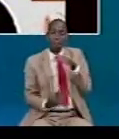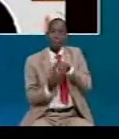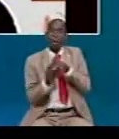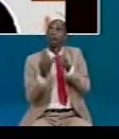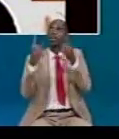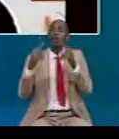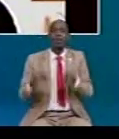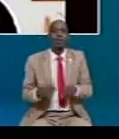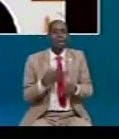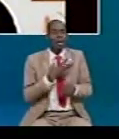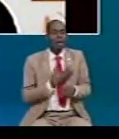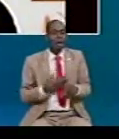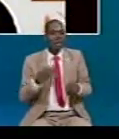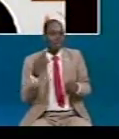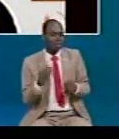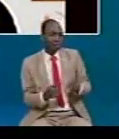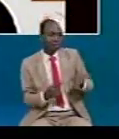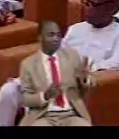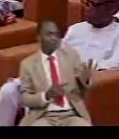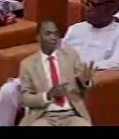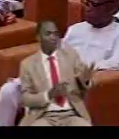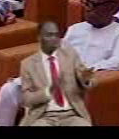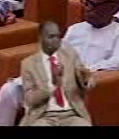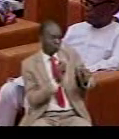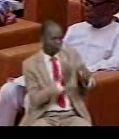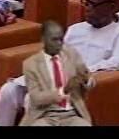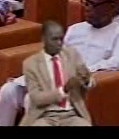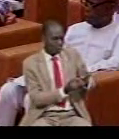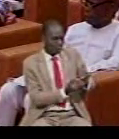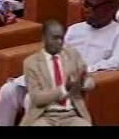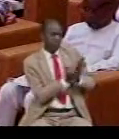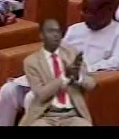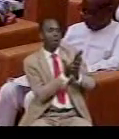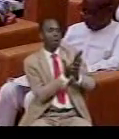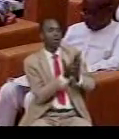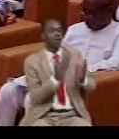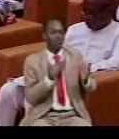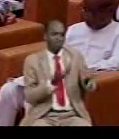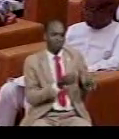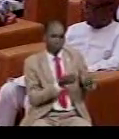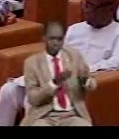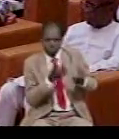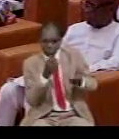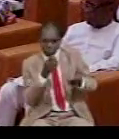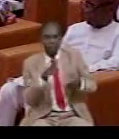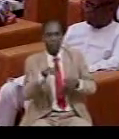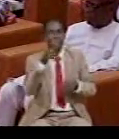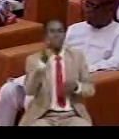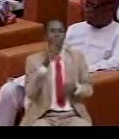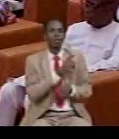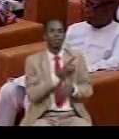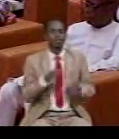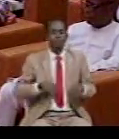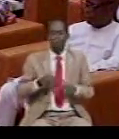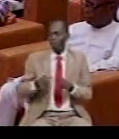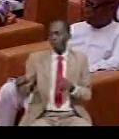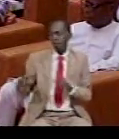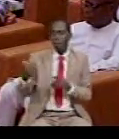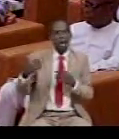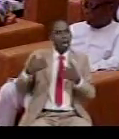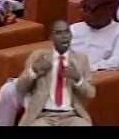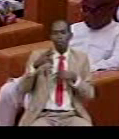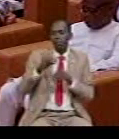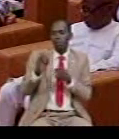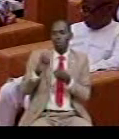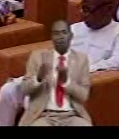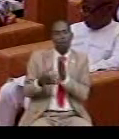people, they trimmed their lamp. But the foolish, they had no light, because they had no oil, they had no grace. The